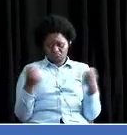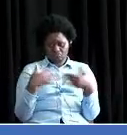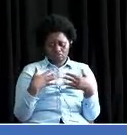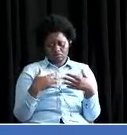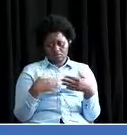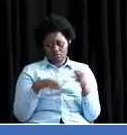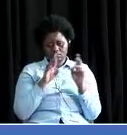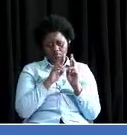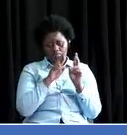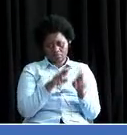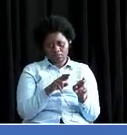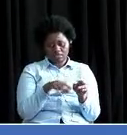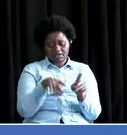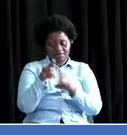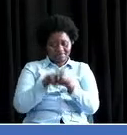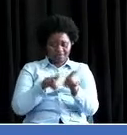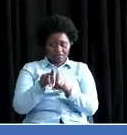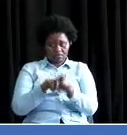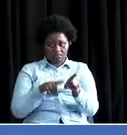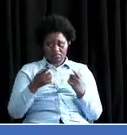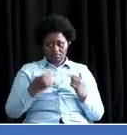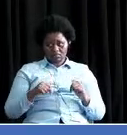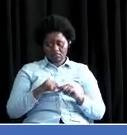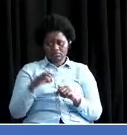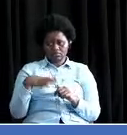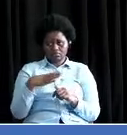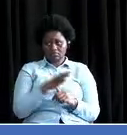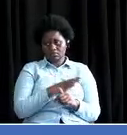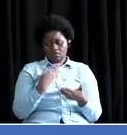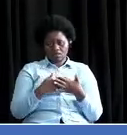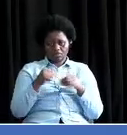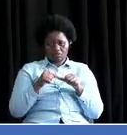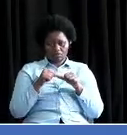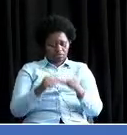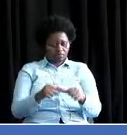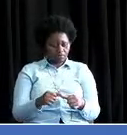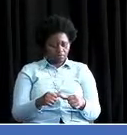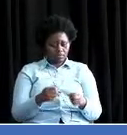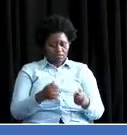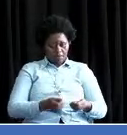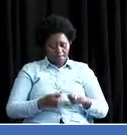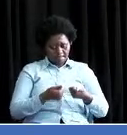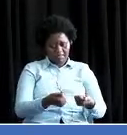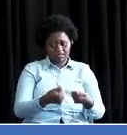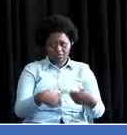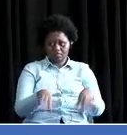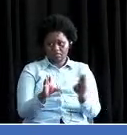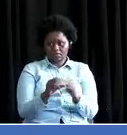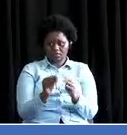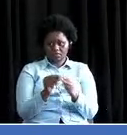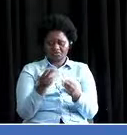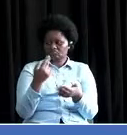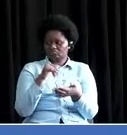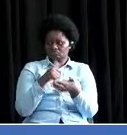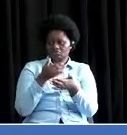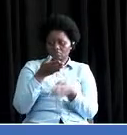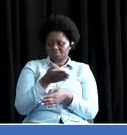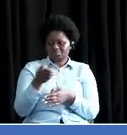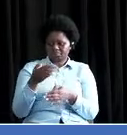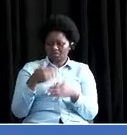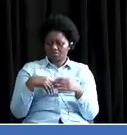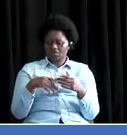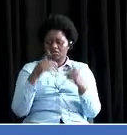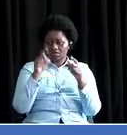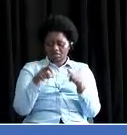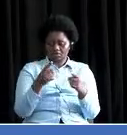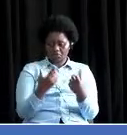results, which shows failures on us as councillors, are we going to continue coming to meetings just to rubber stamp? Because what you're